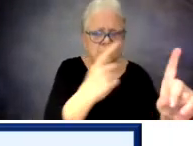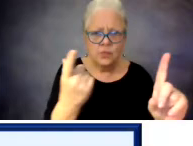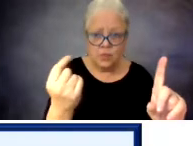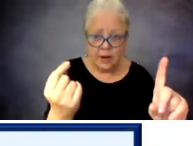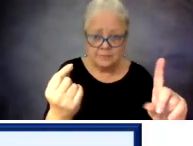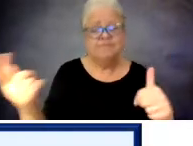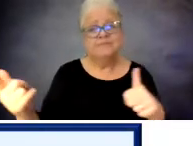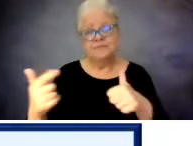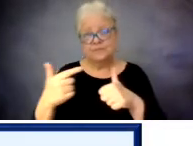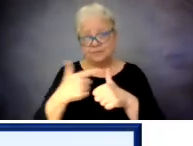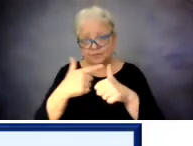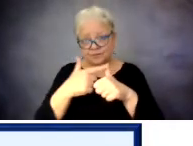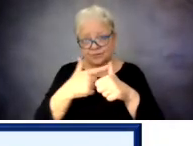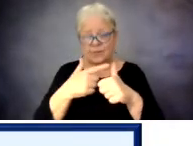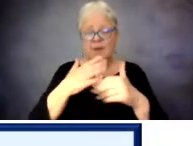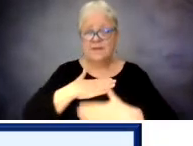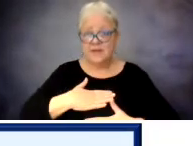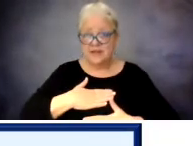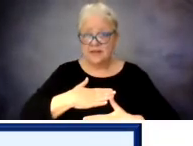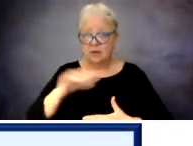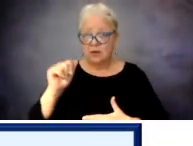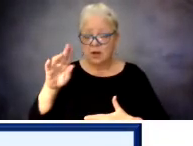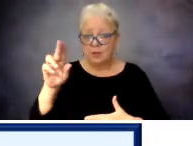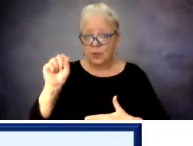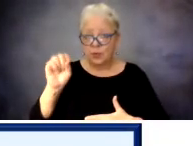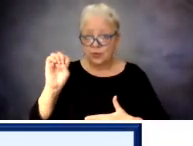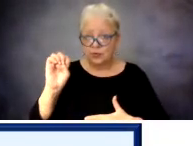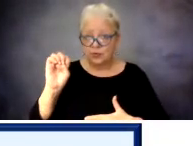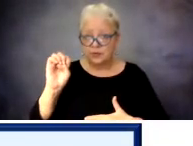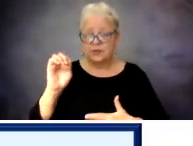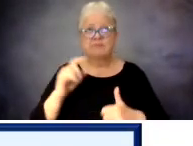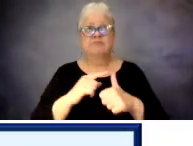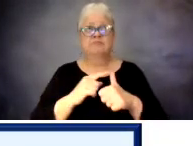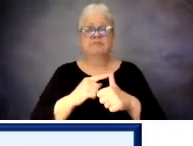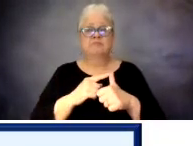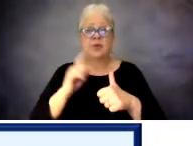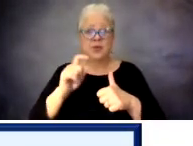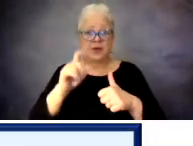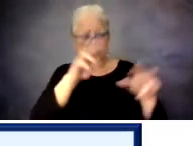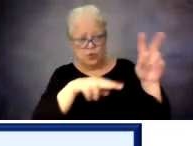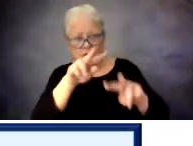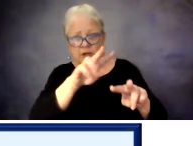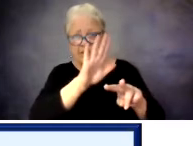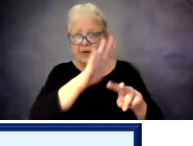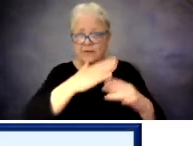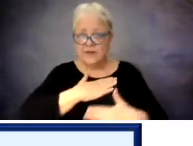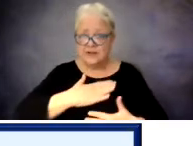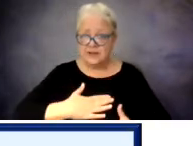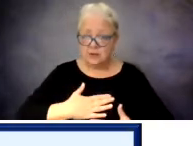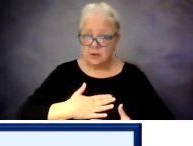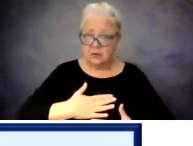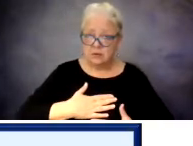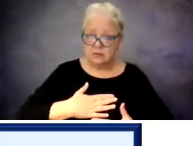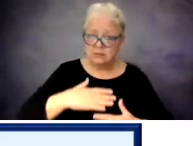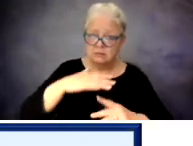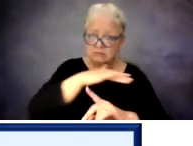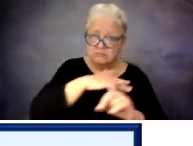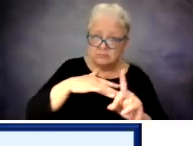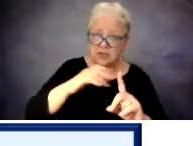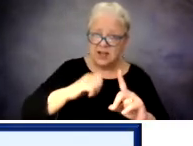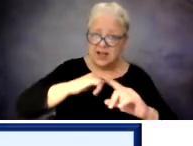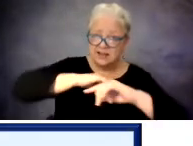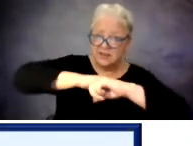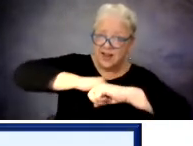physical abuse, there are a few things we have to consider. We're going to look at the elder's physical condition. Are they able to, defend themselves,